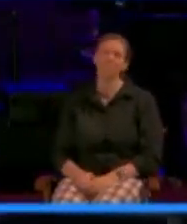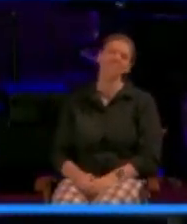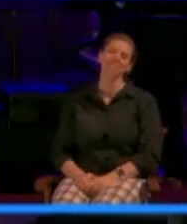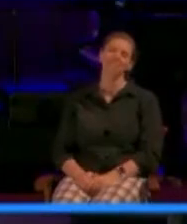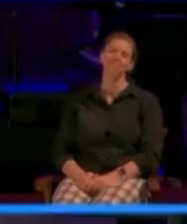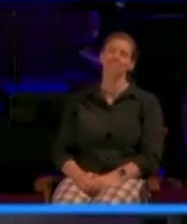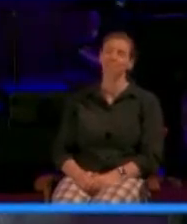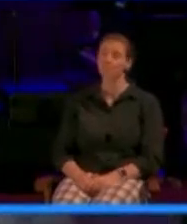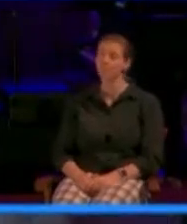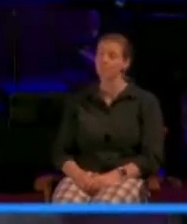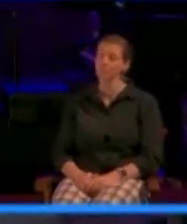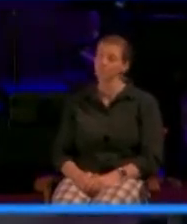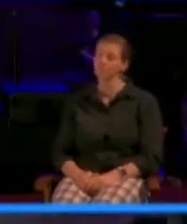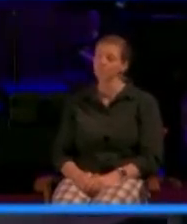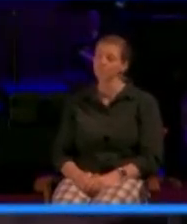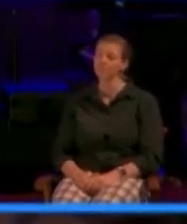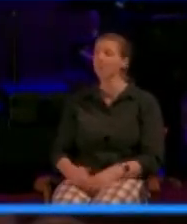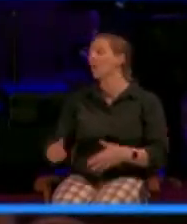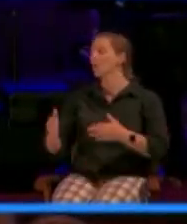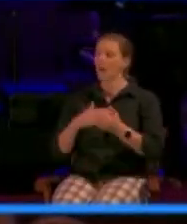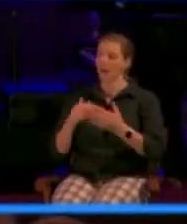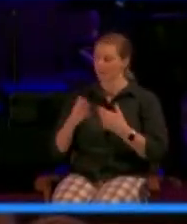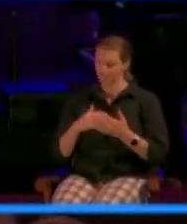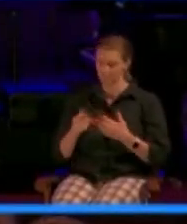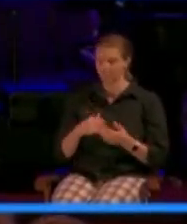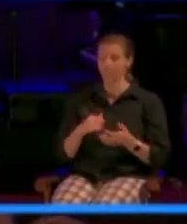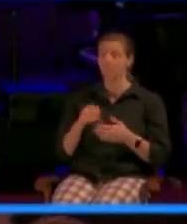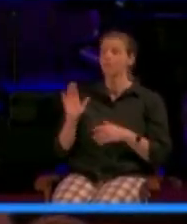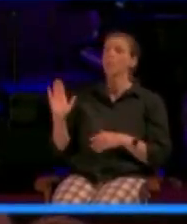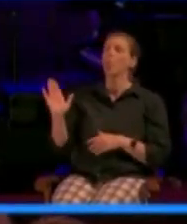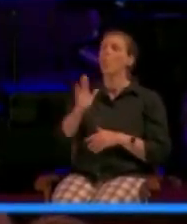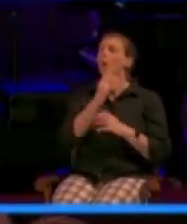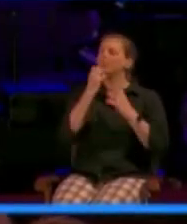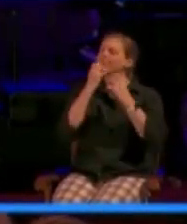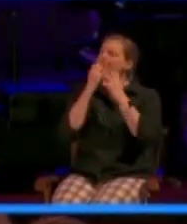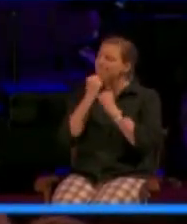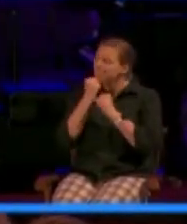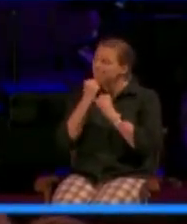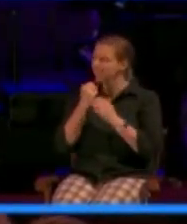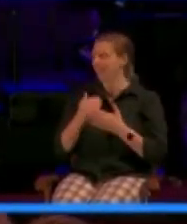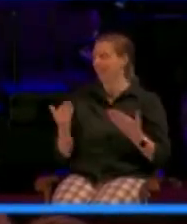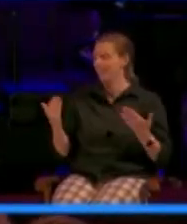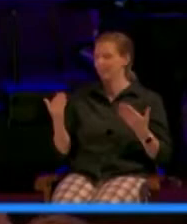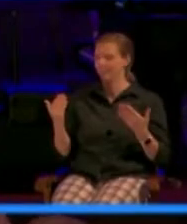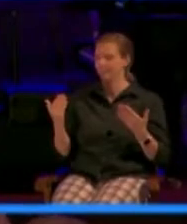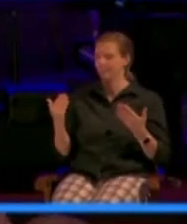So he says, the kingdom of heaven, the way God rules, is like treasure buried in a field. Now we're getting